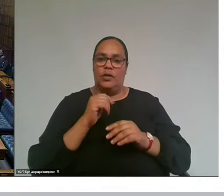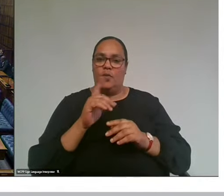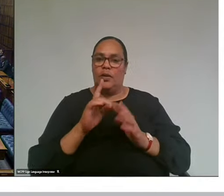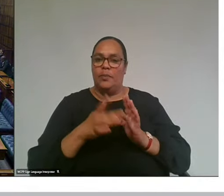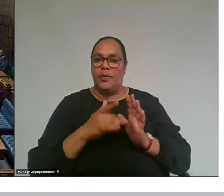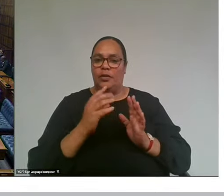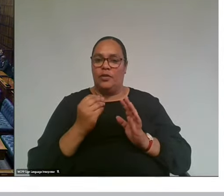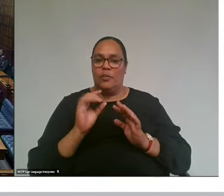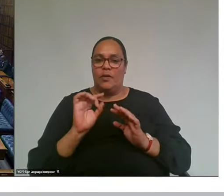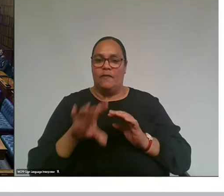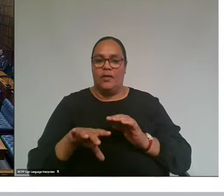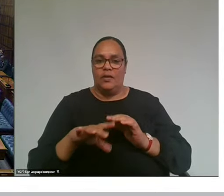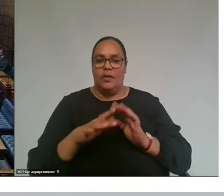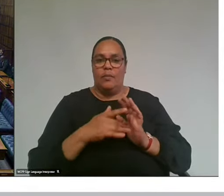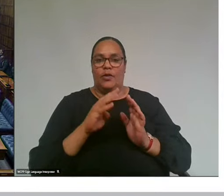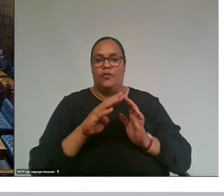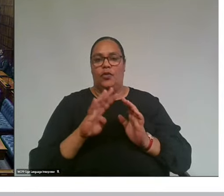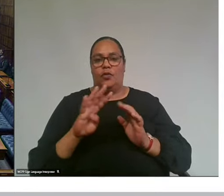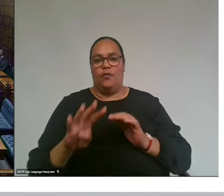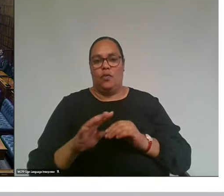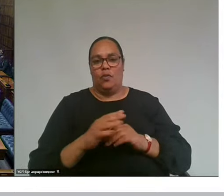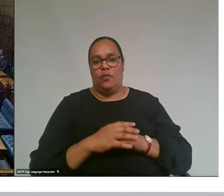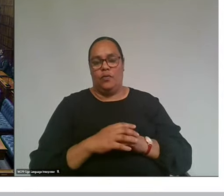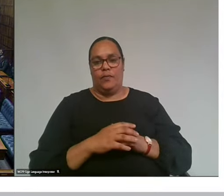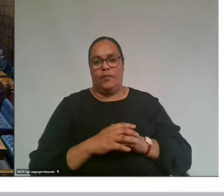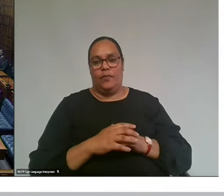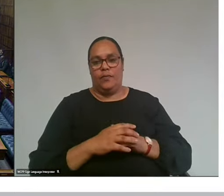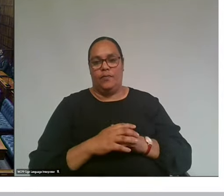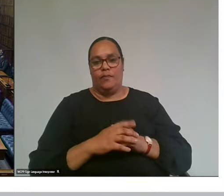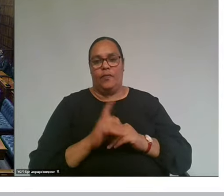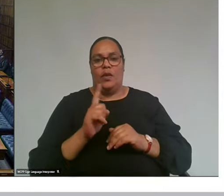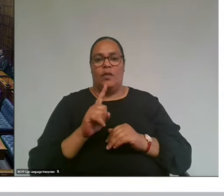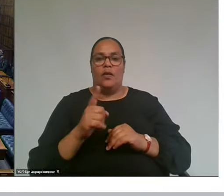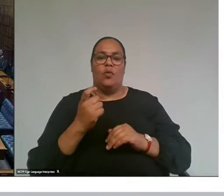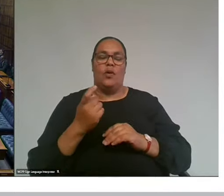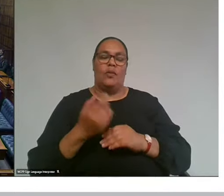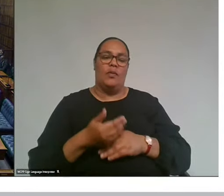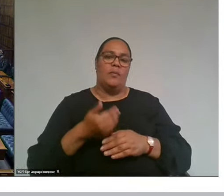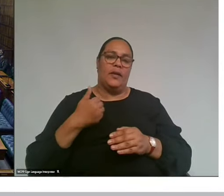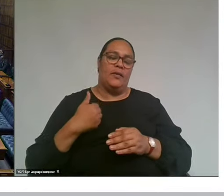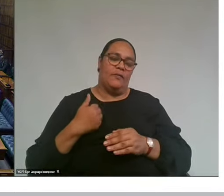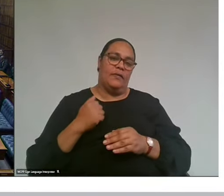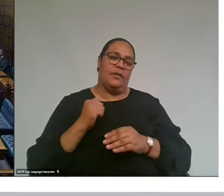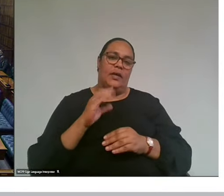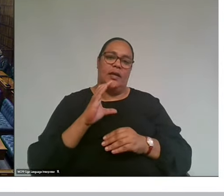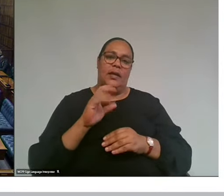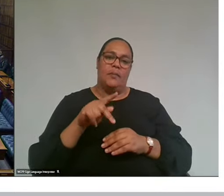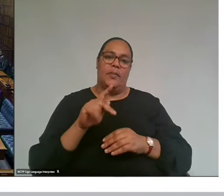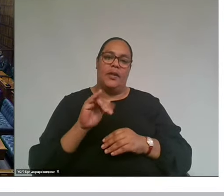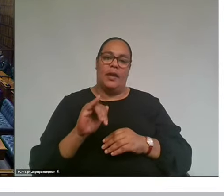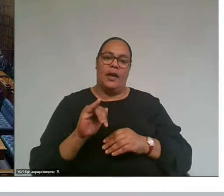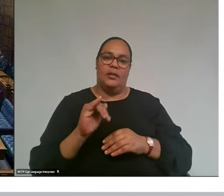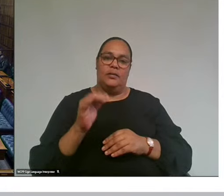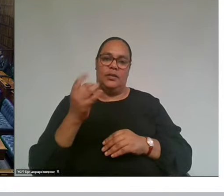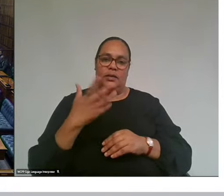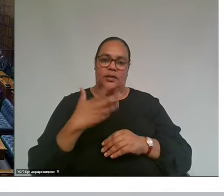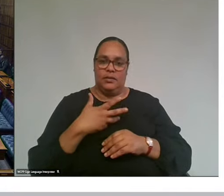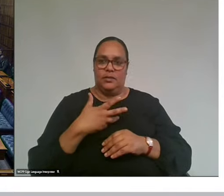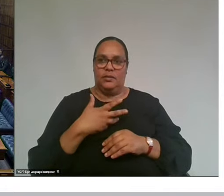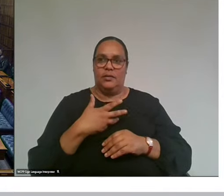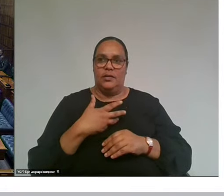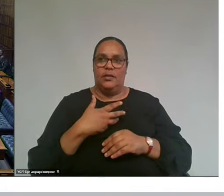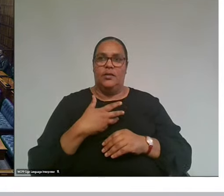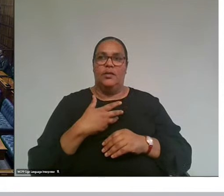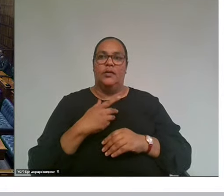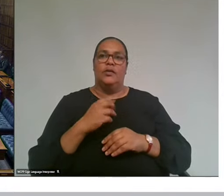page it's page 44 it was one of the previous uh uh kpis indicators